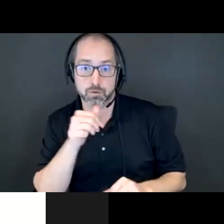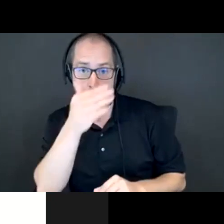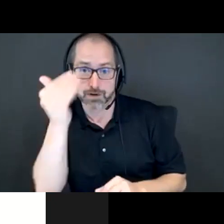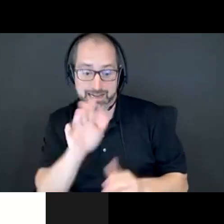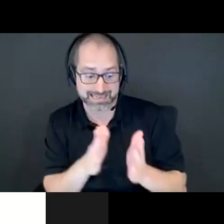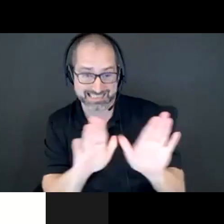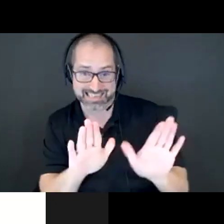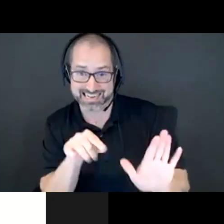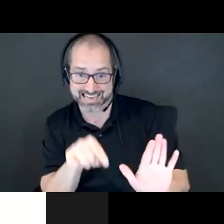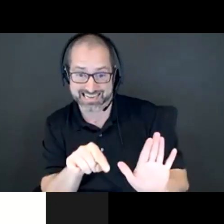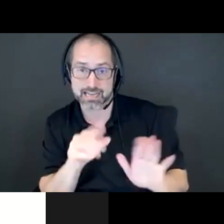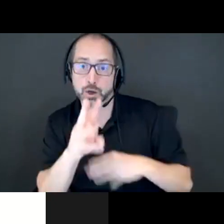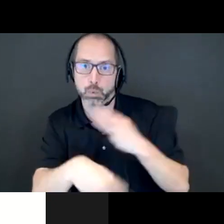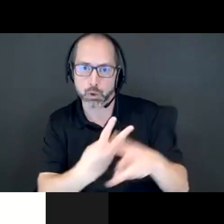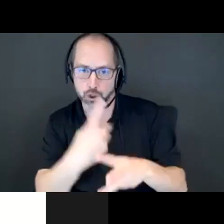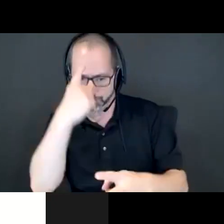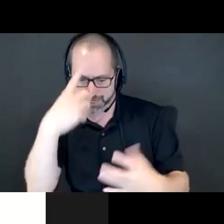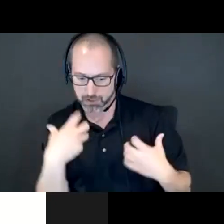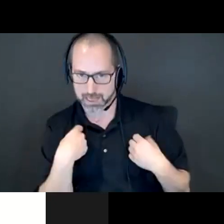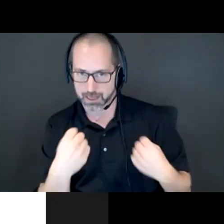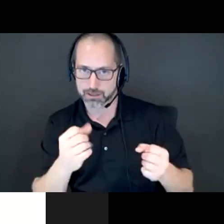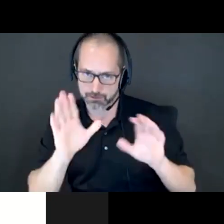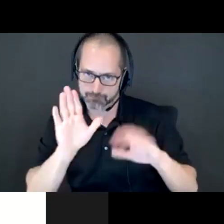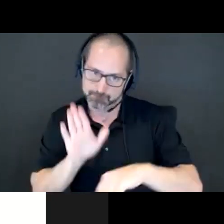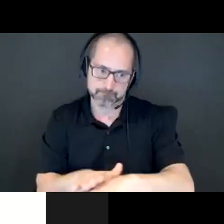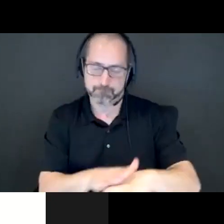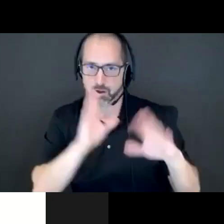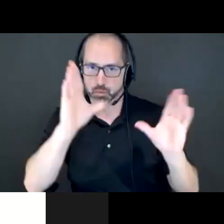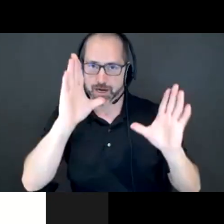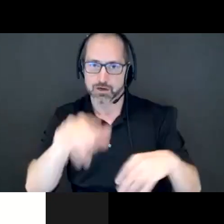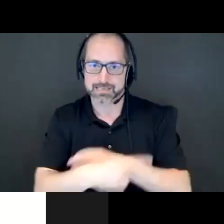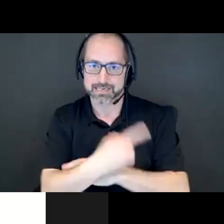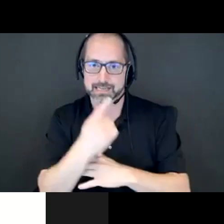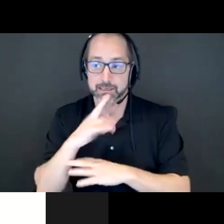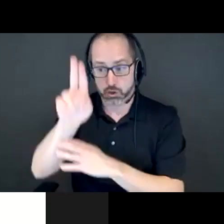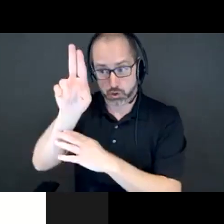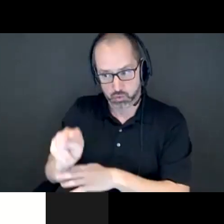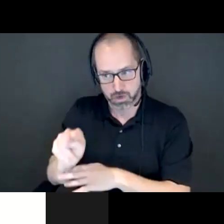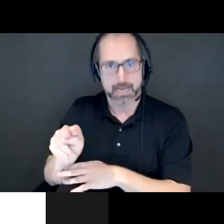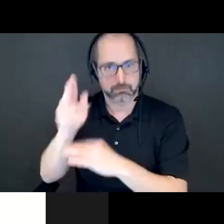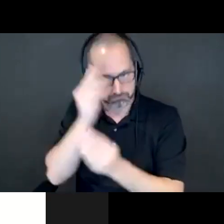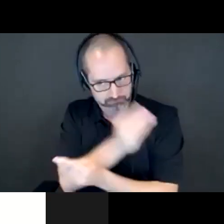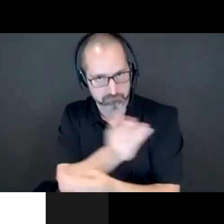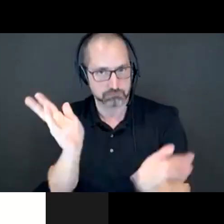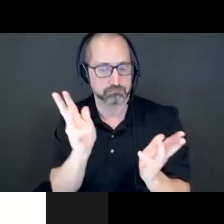Health Awareness Day. So that's a UN initiative. So people, if you're